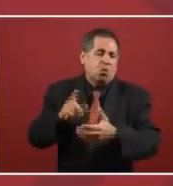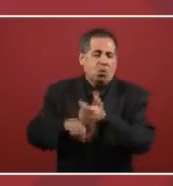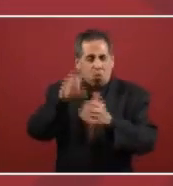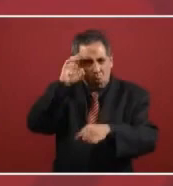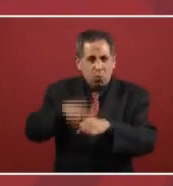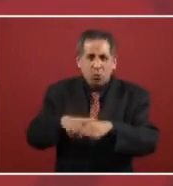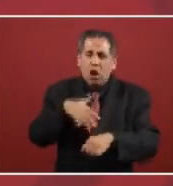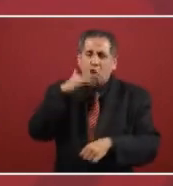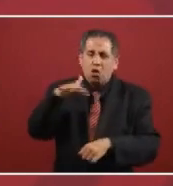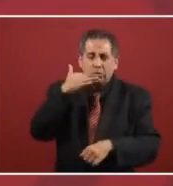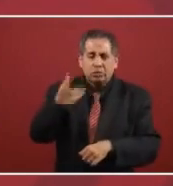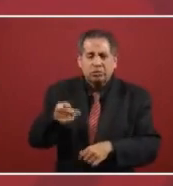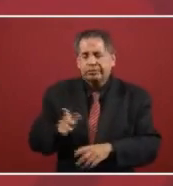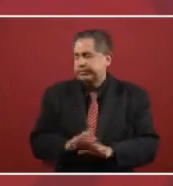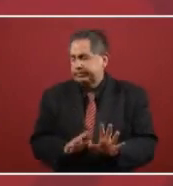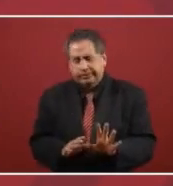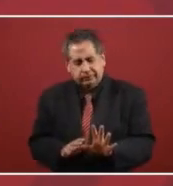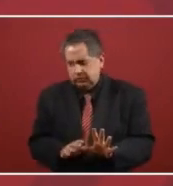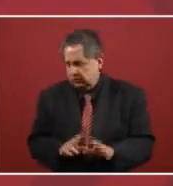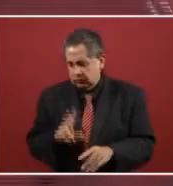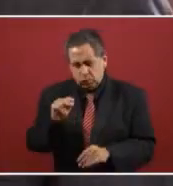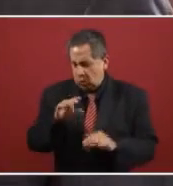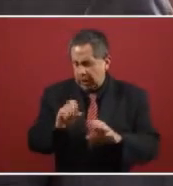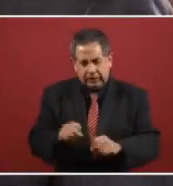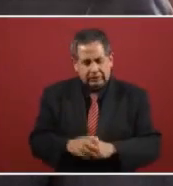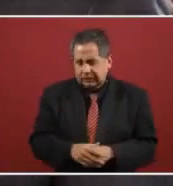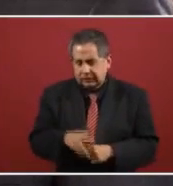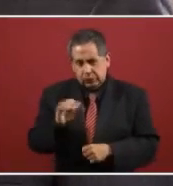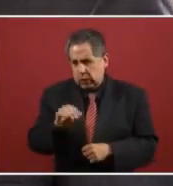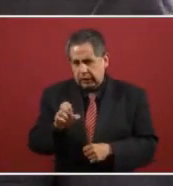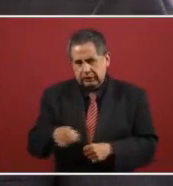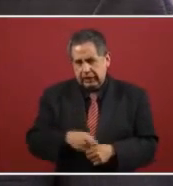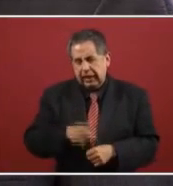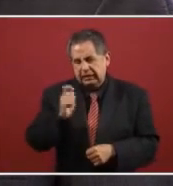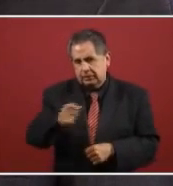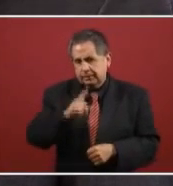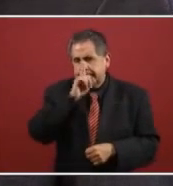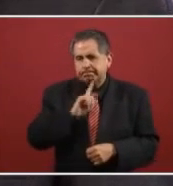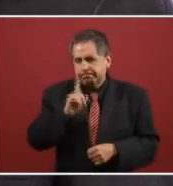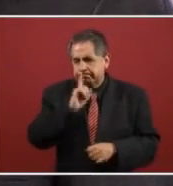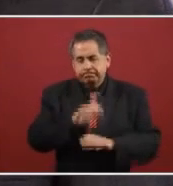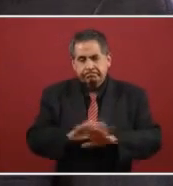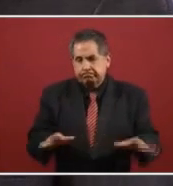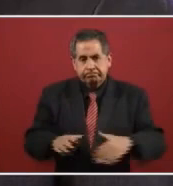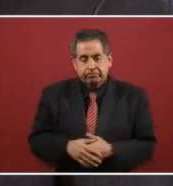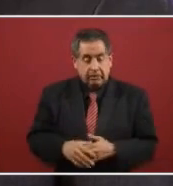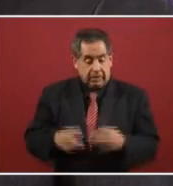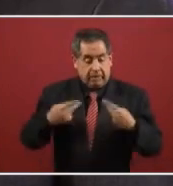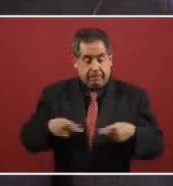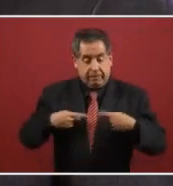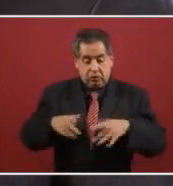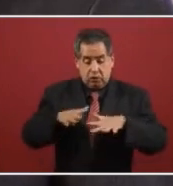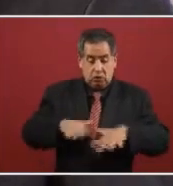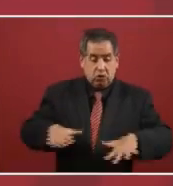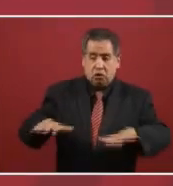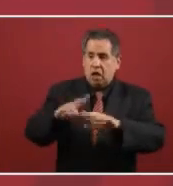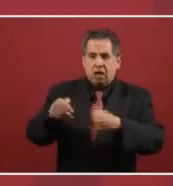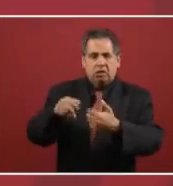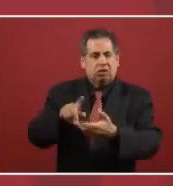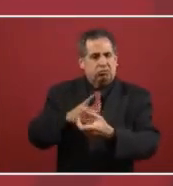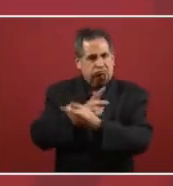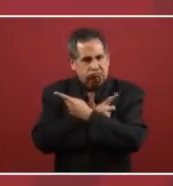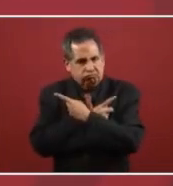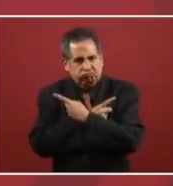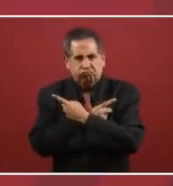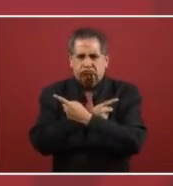an error and that's infamy. It's a great lie, because the people were a people of very